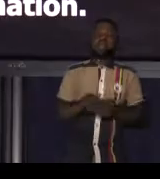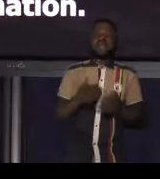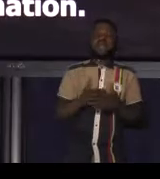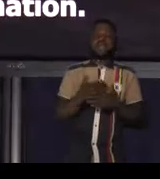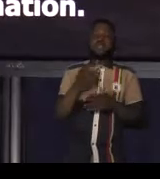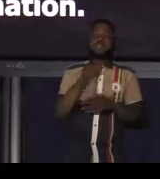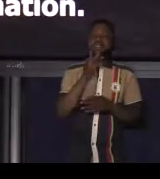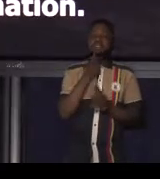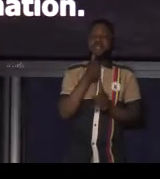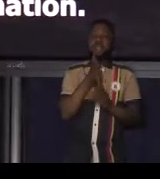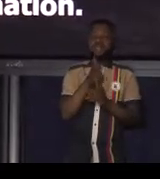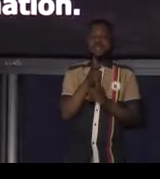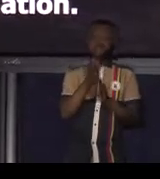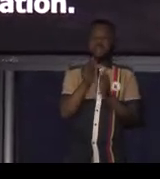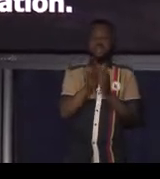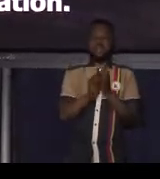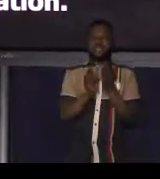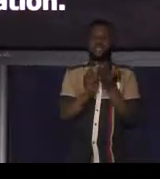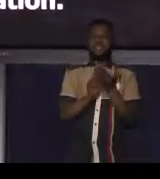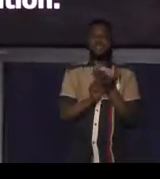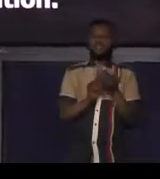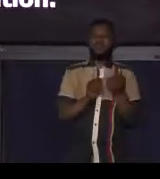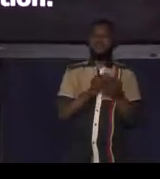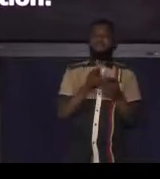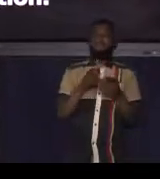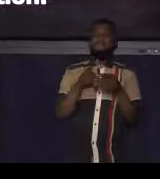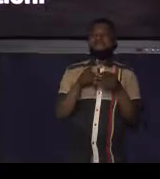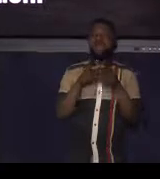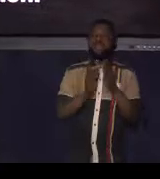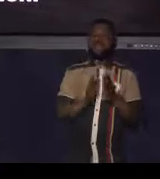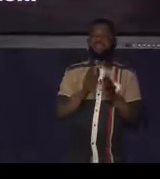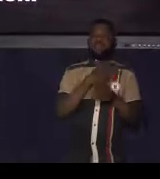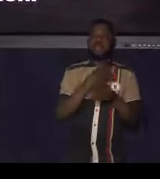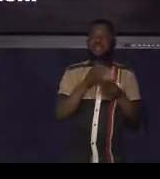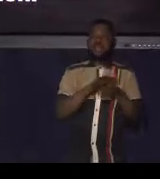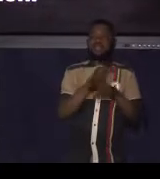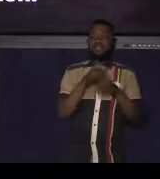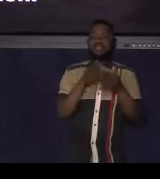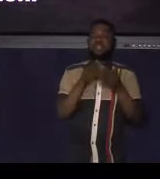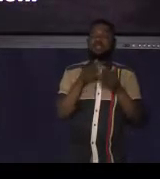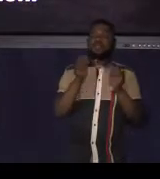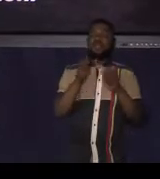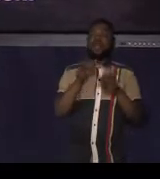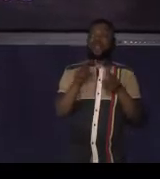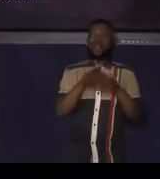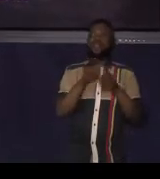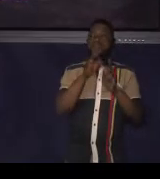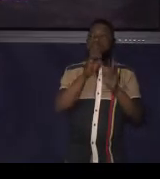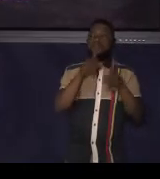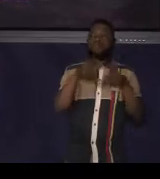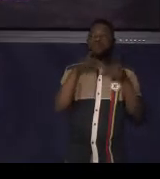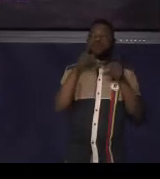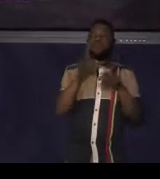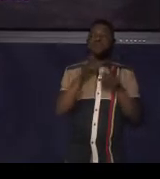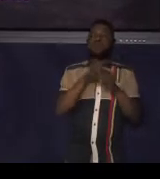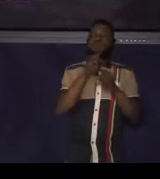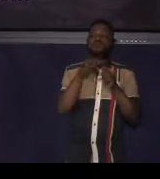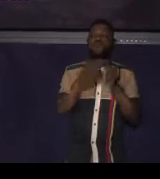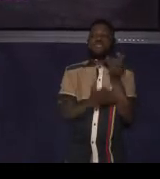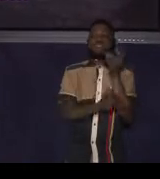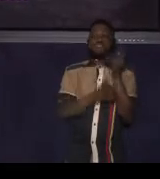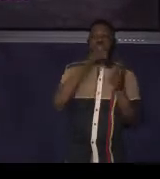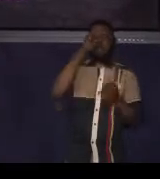here. Next is selflessness. Patriotism and nationalism can also be